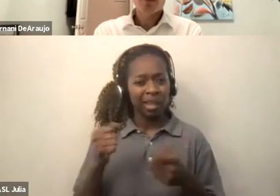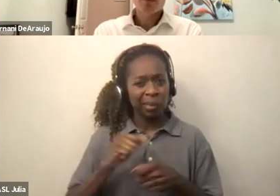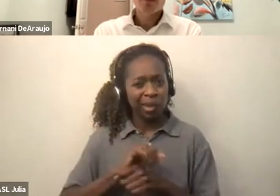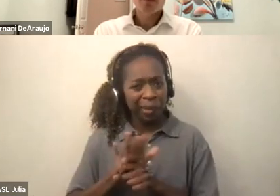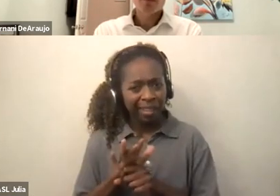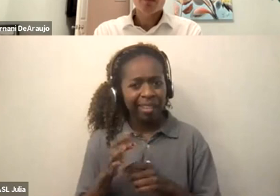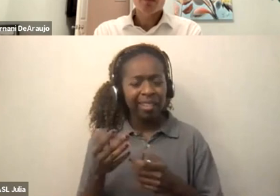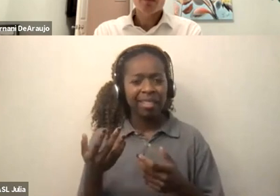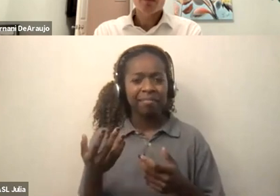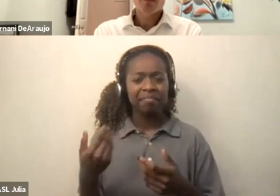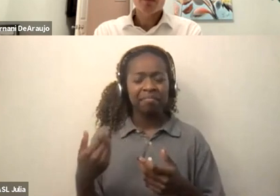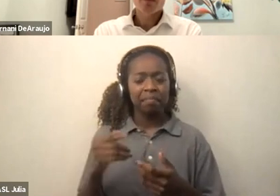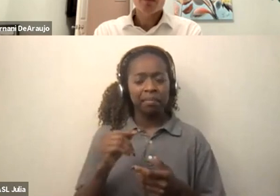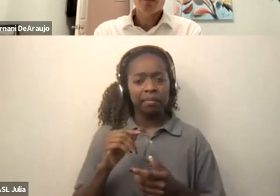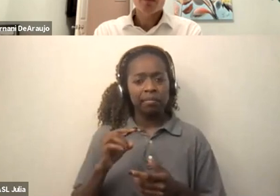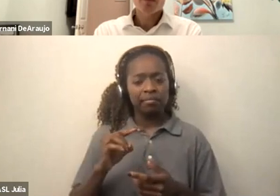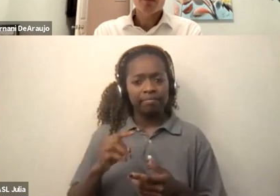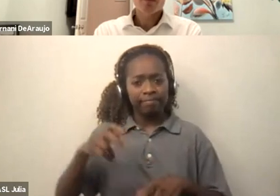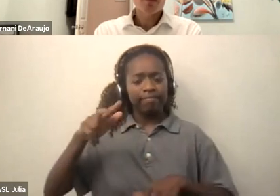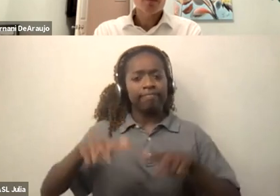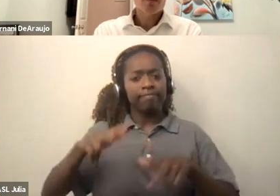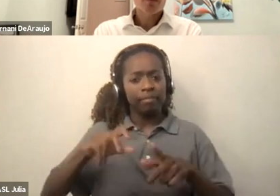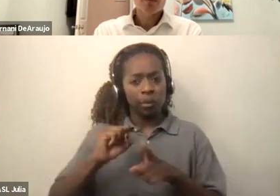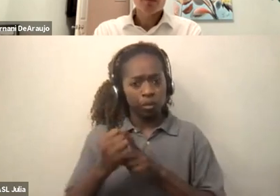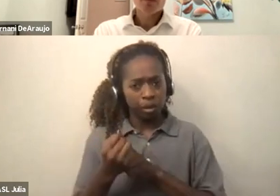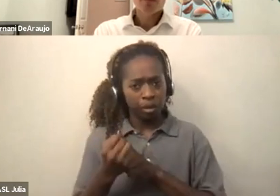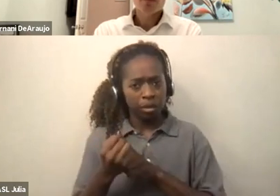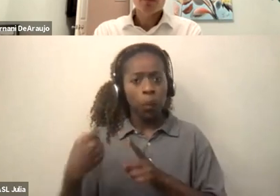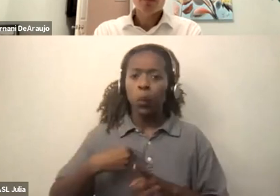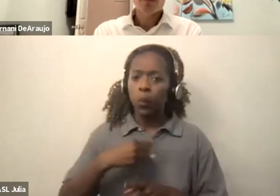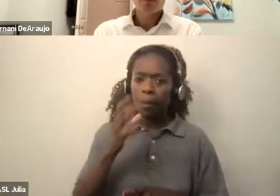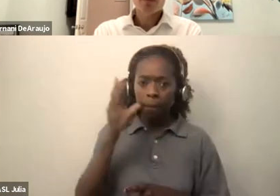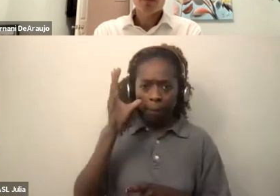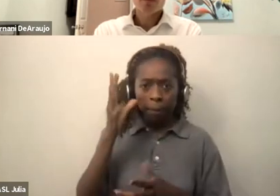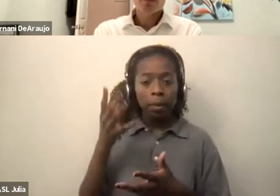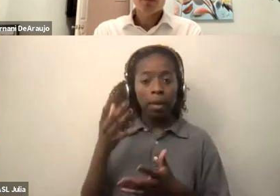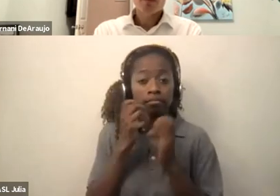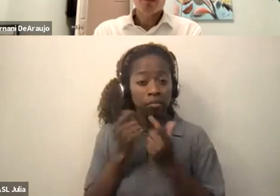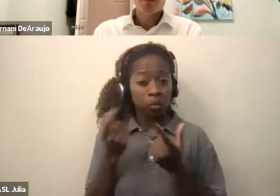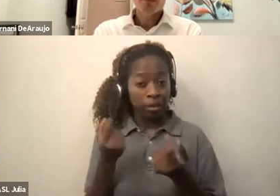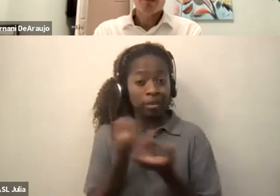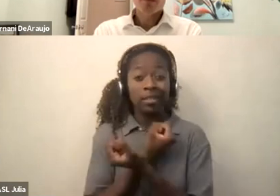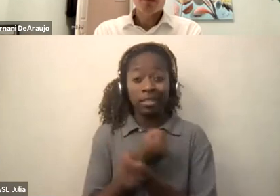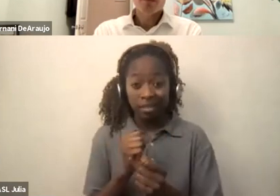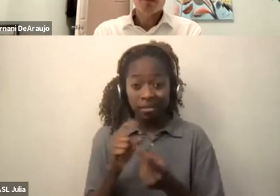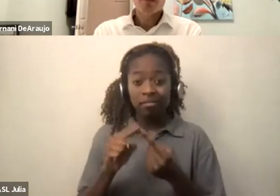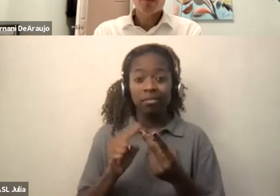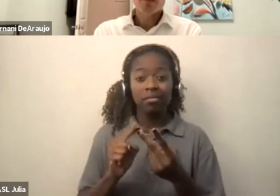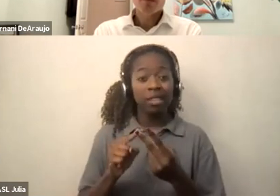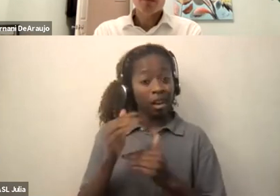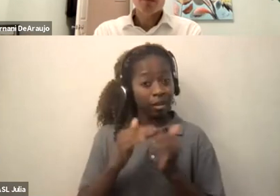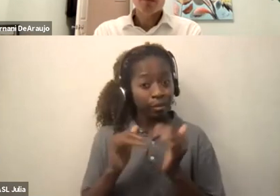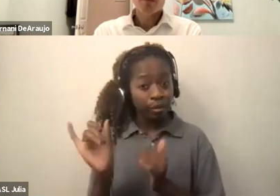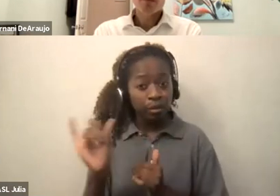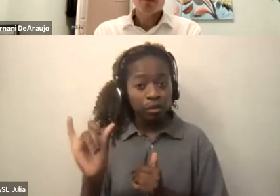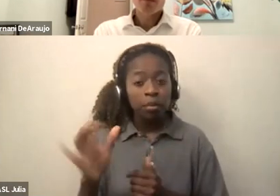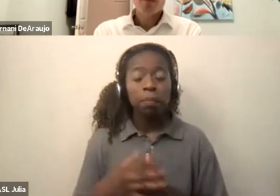in um us as parents are looking for not only safety but also comfort um we're looking